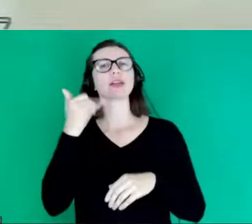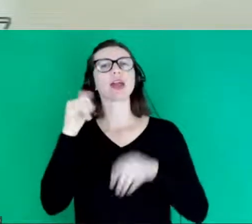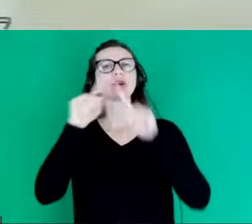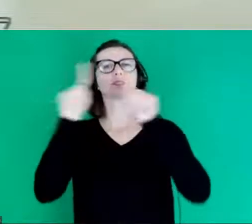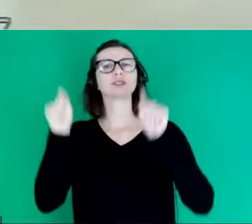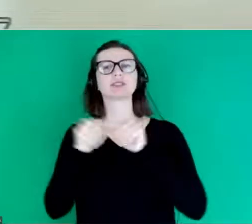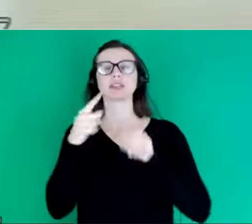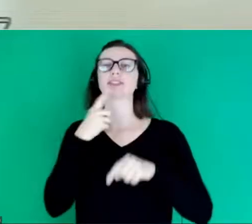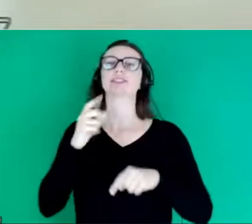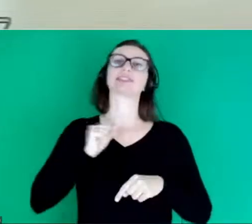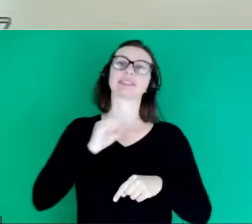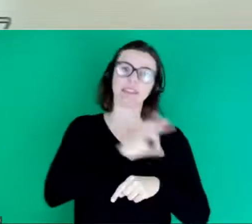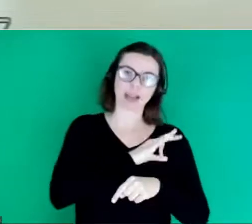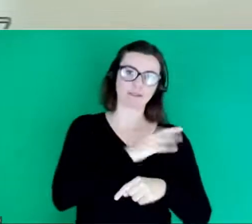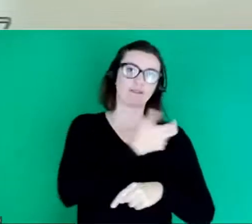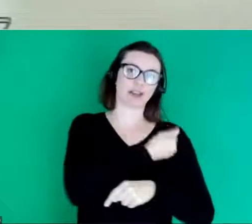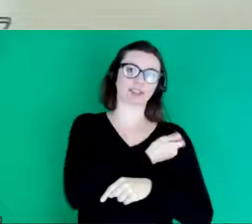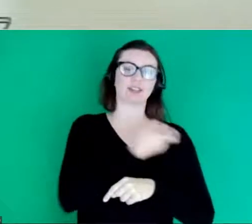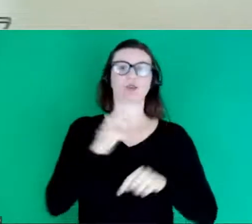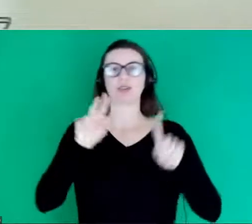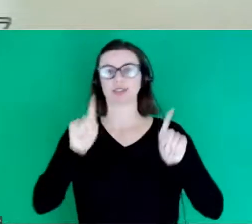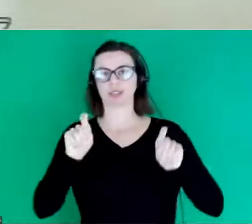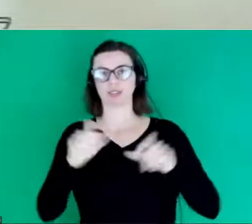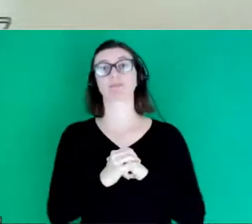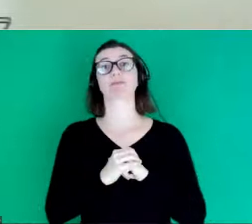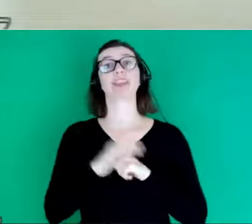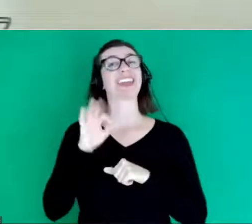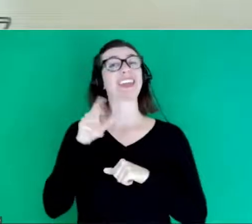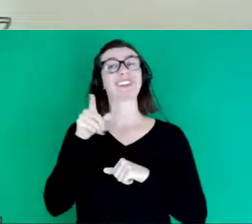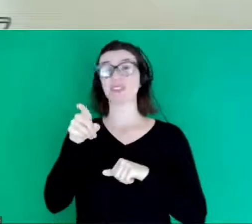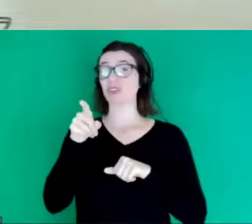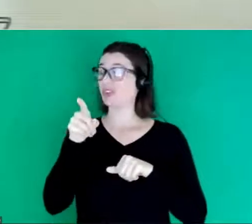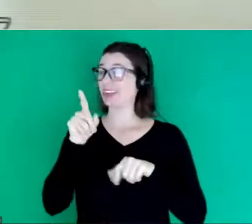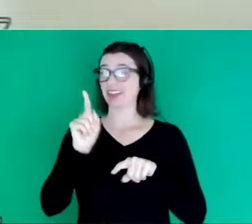vaccinated or tested. If you can't be outside,